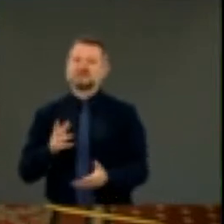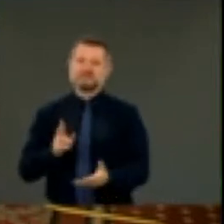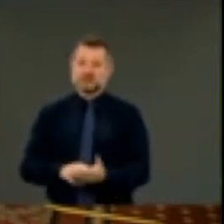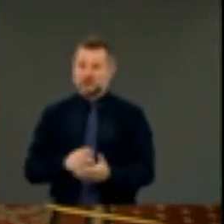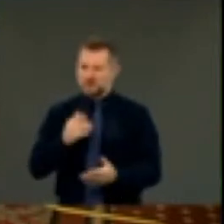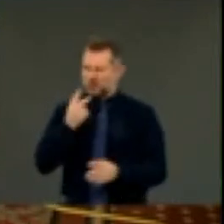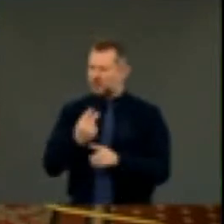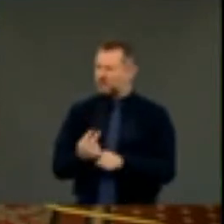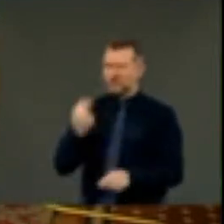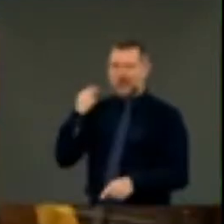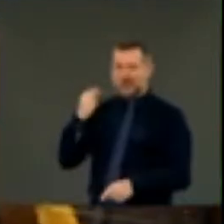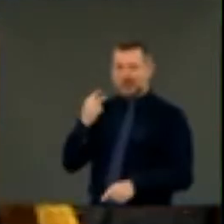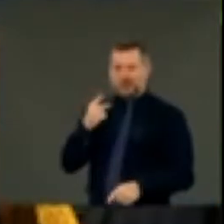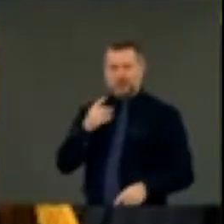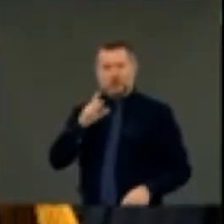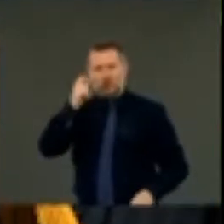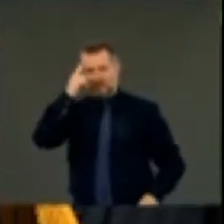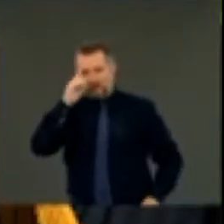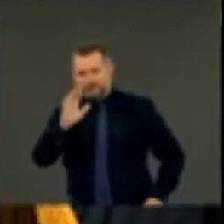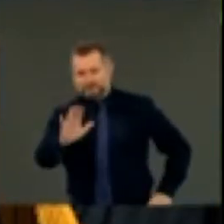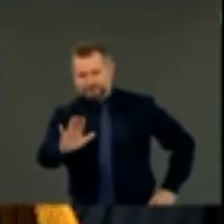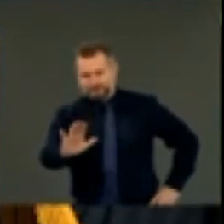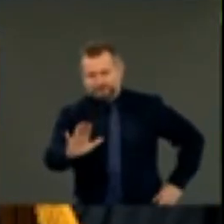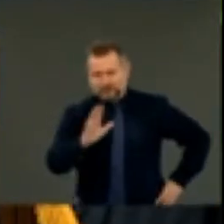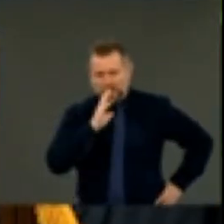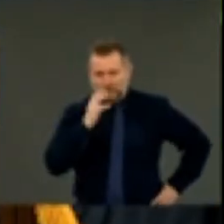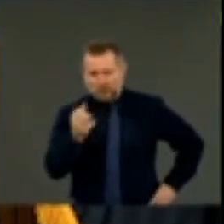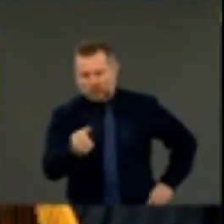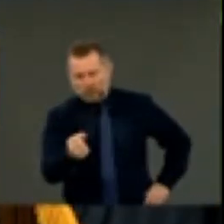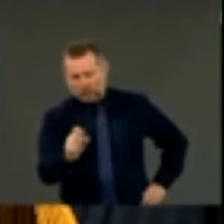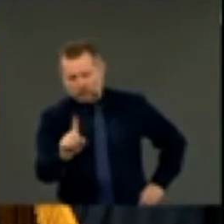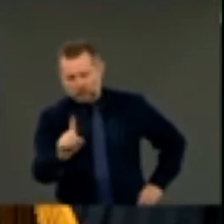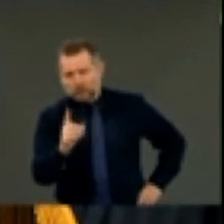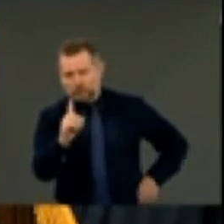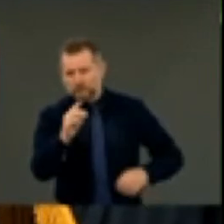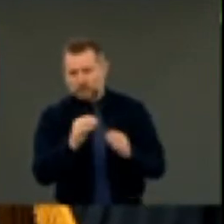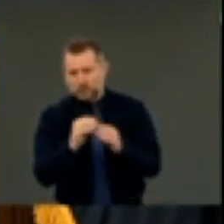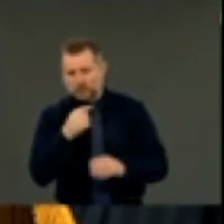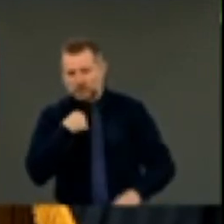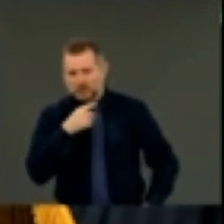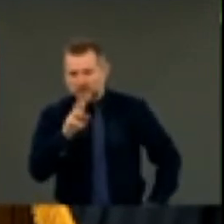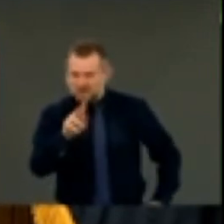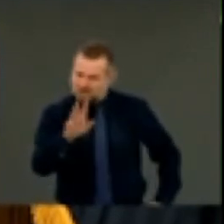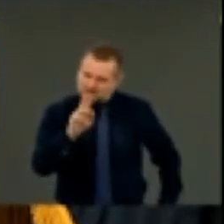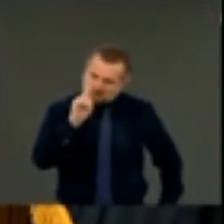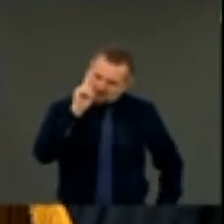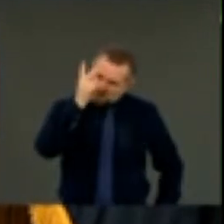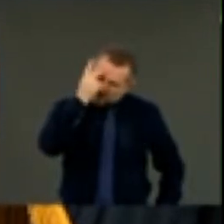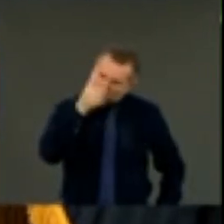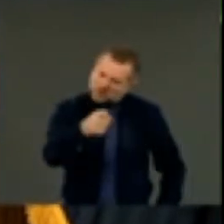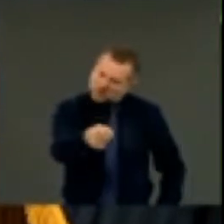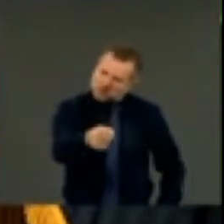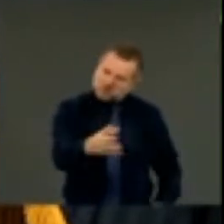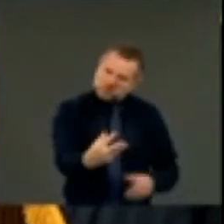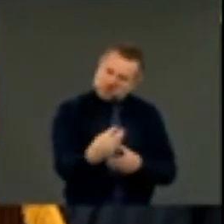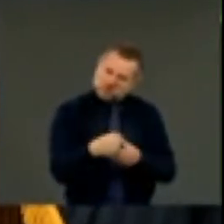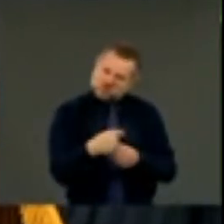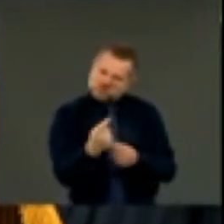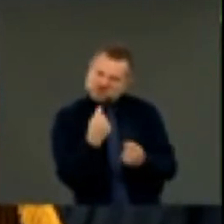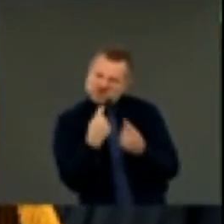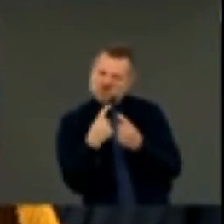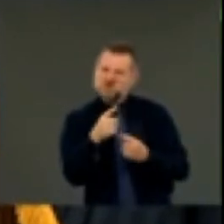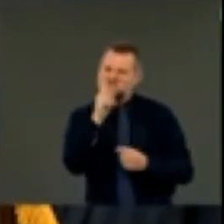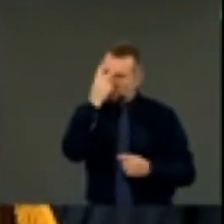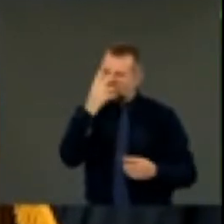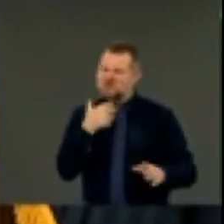Do you regret it? Let's do this one more time. I understand the politics on the issue. I understand what the